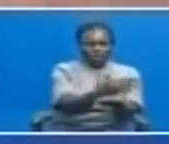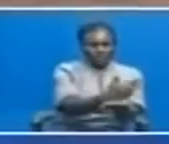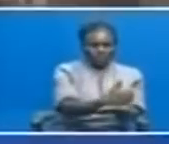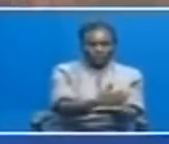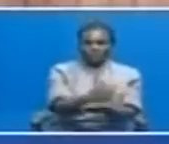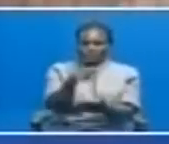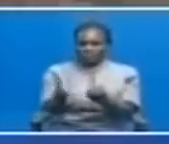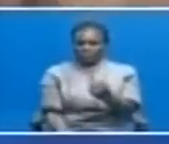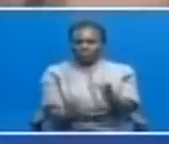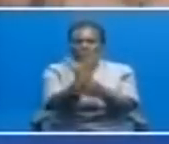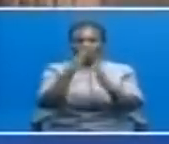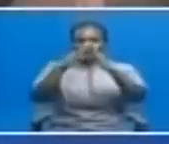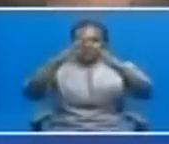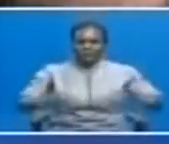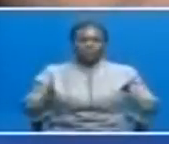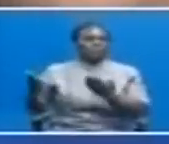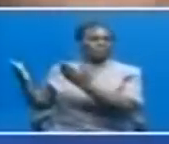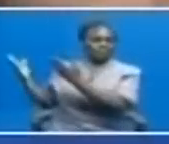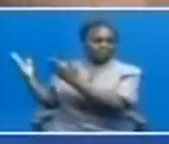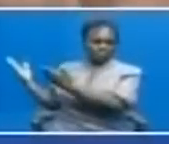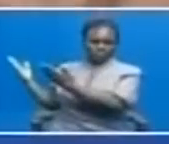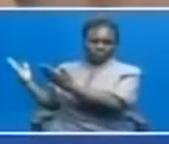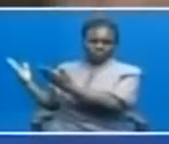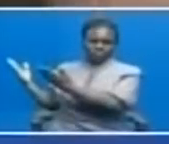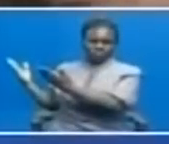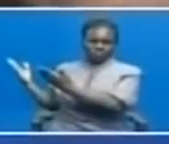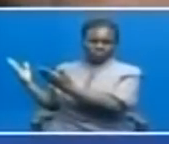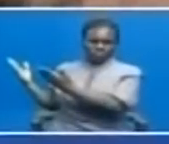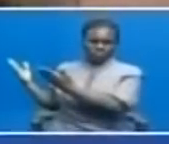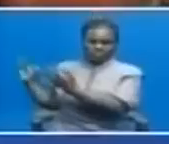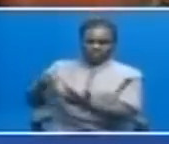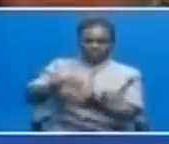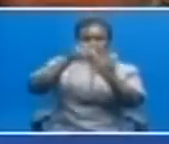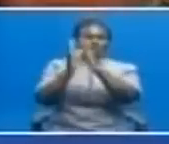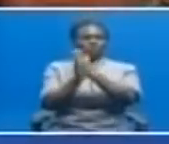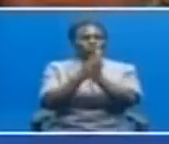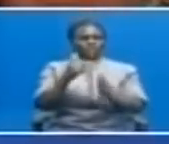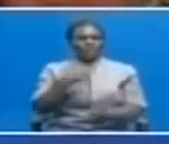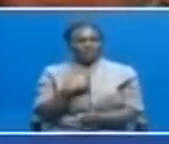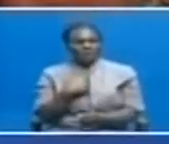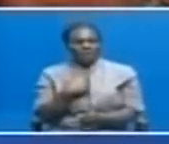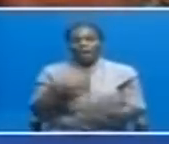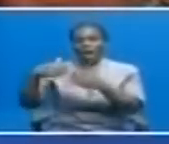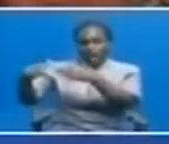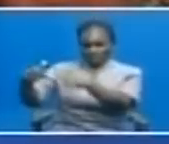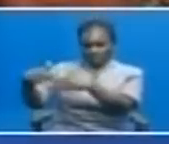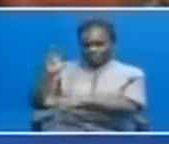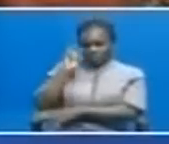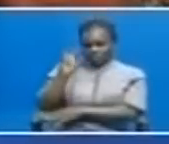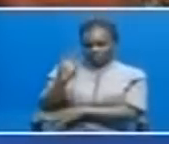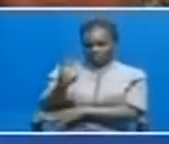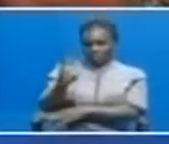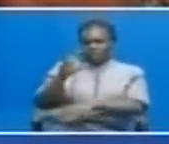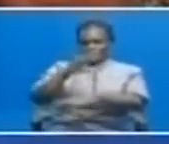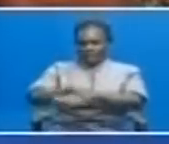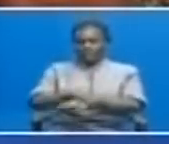Alan Donovan came up with this house. Each material in the house has its own unique story. Rather than looking outside and